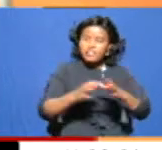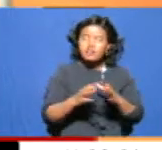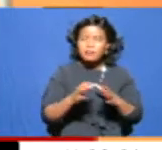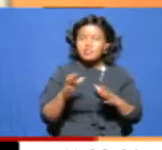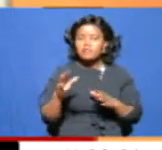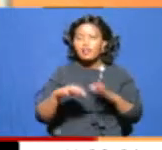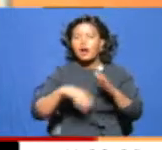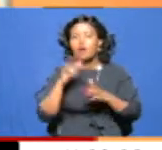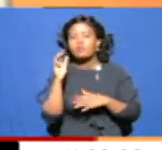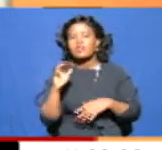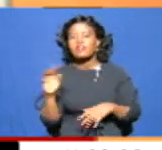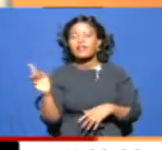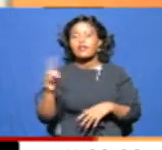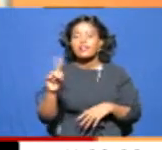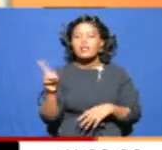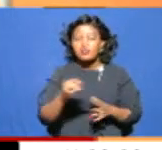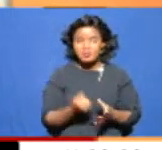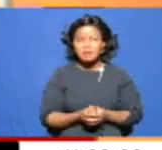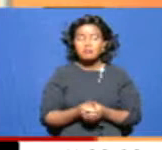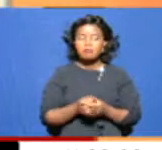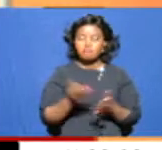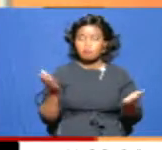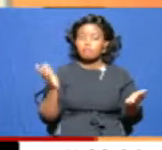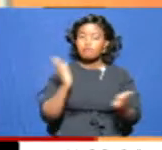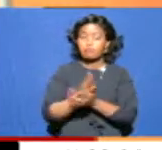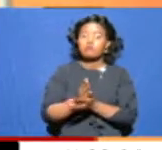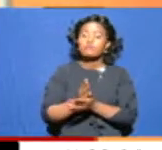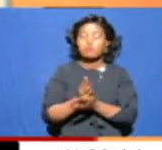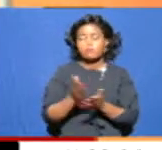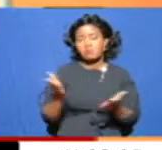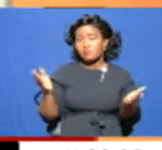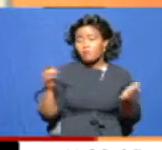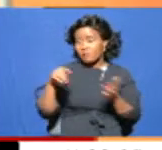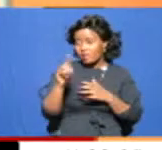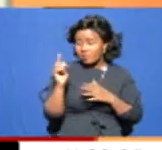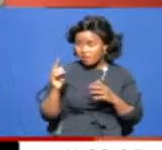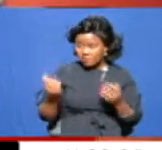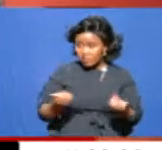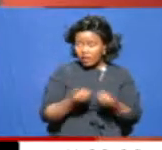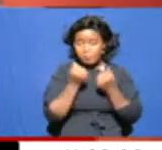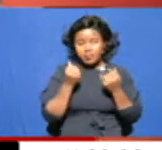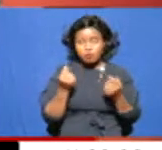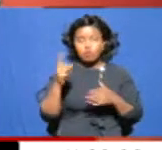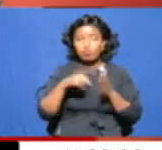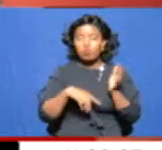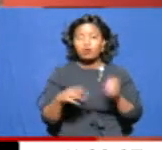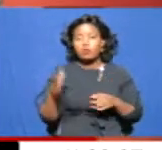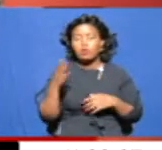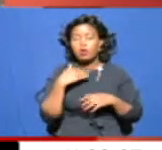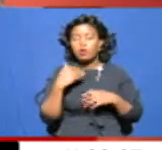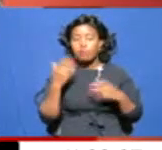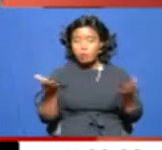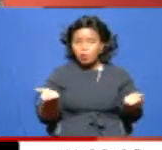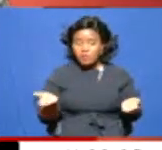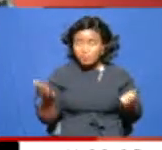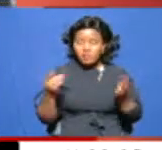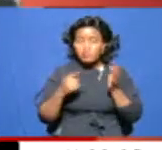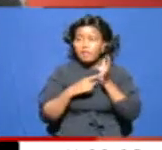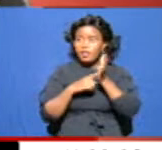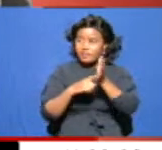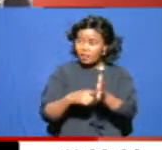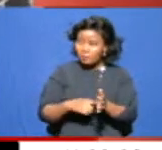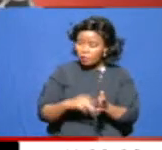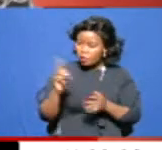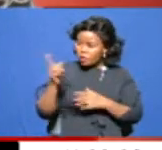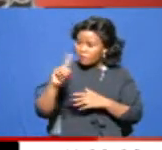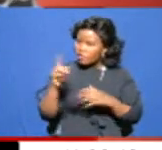And it all boils down to whatever we want heading forward. You look at, let's say, Nairobi has a lot of teams playing